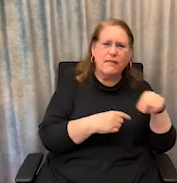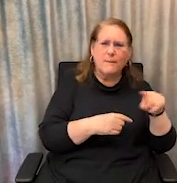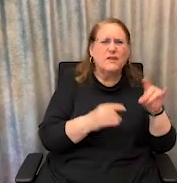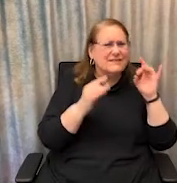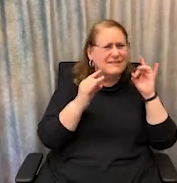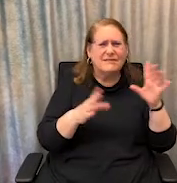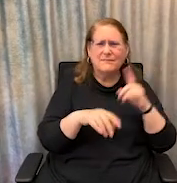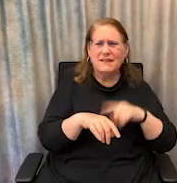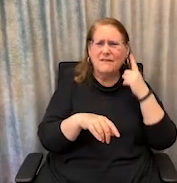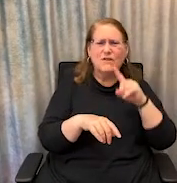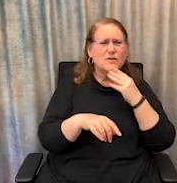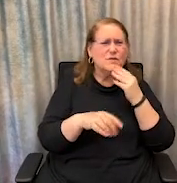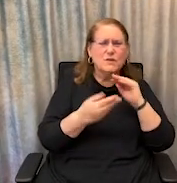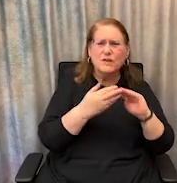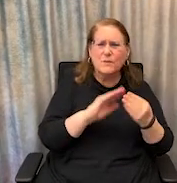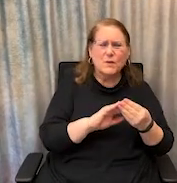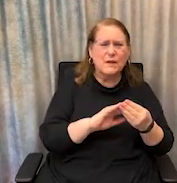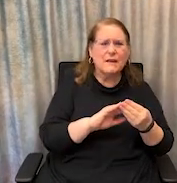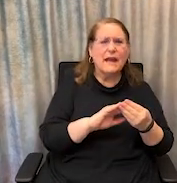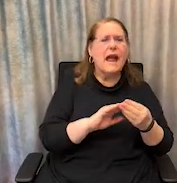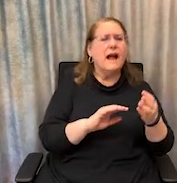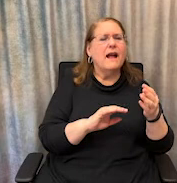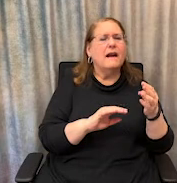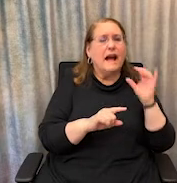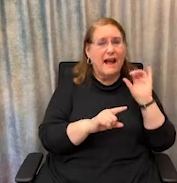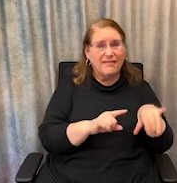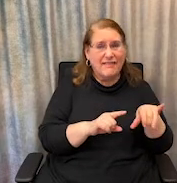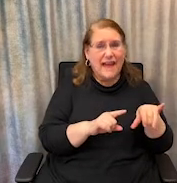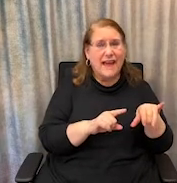It was a horrible time for the Jewish community, and